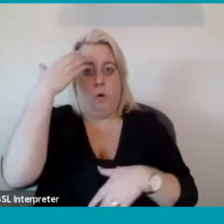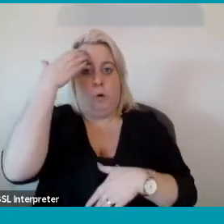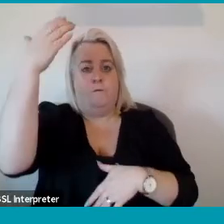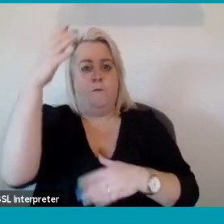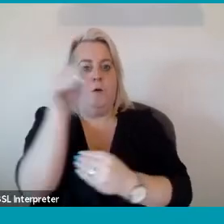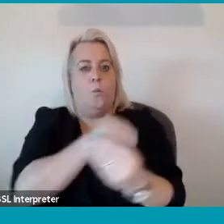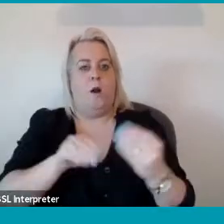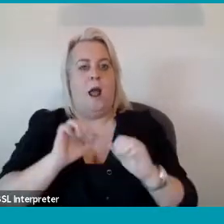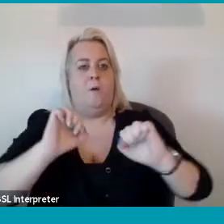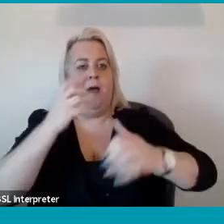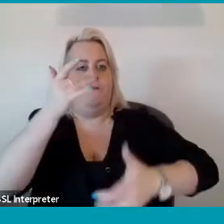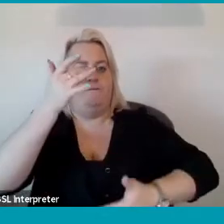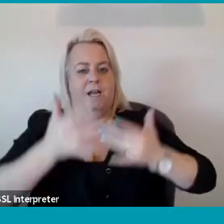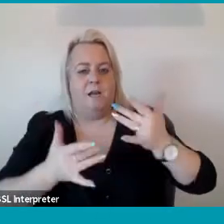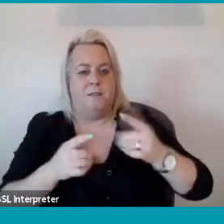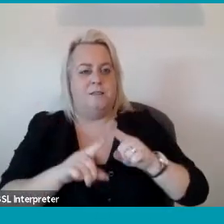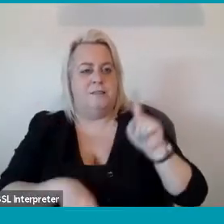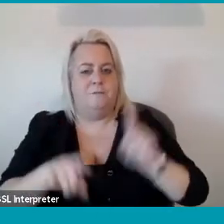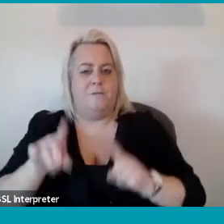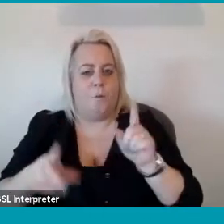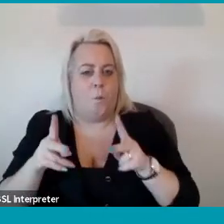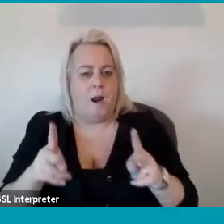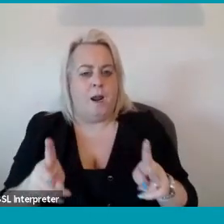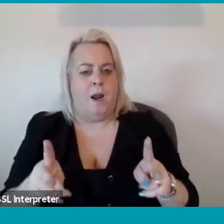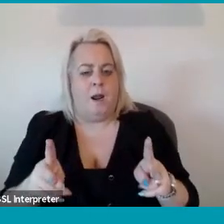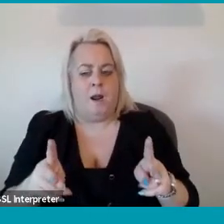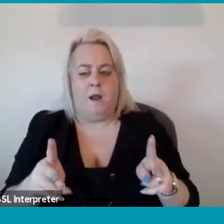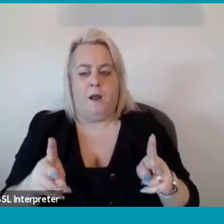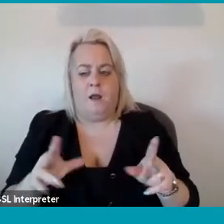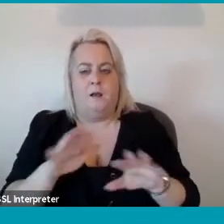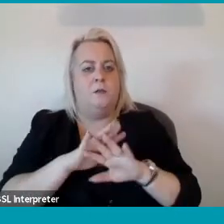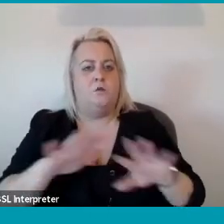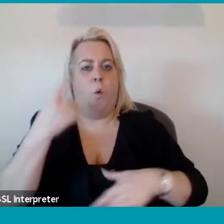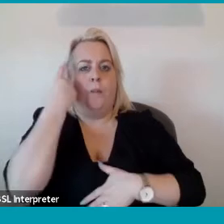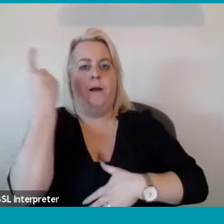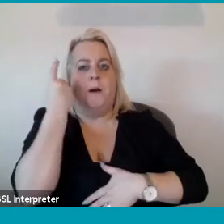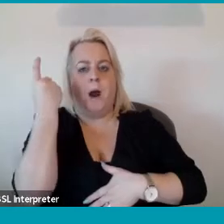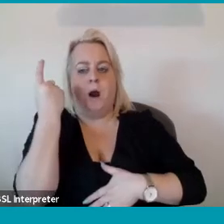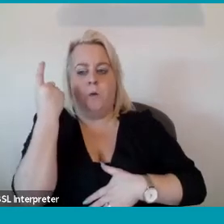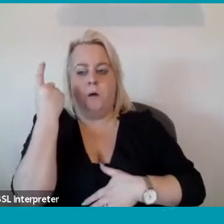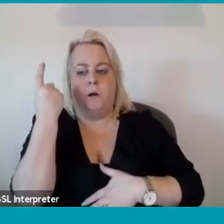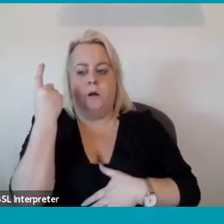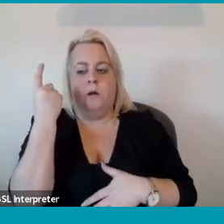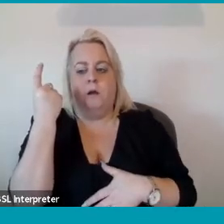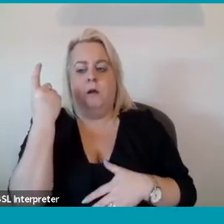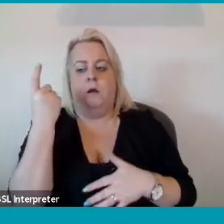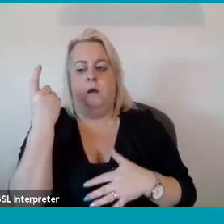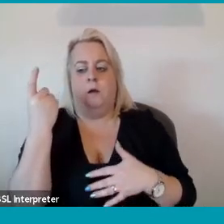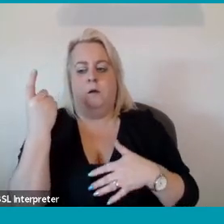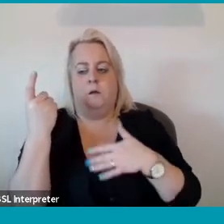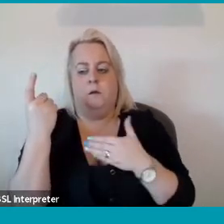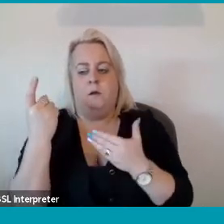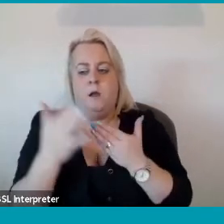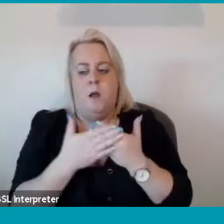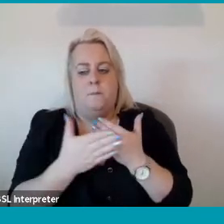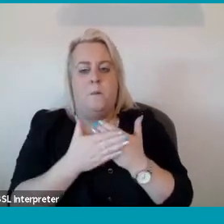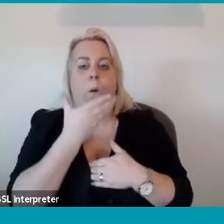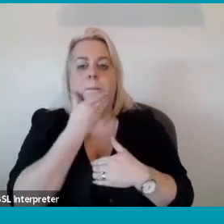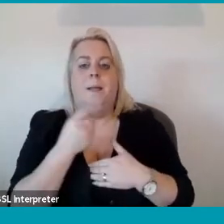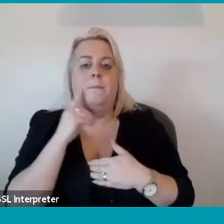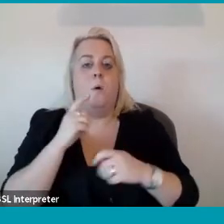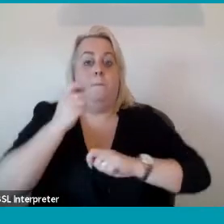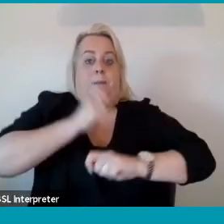slightly distorted. So they're not taking, for example, into consideration that more people are becoming disabled